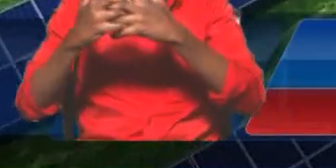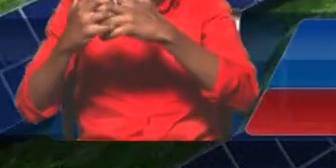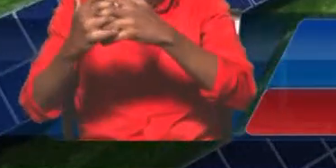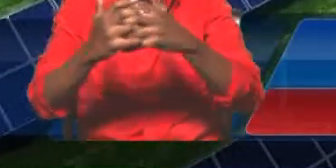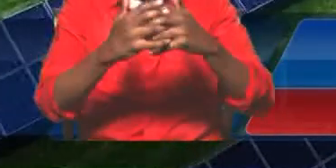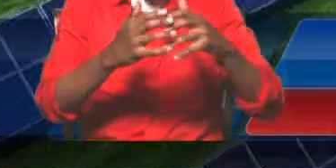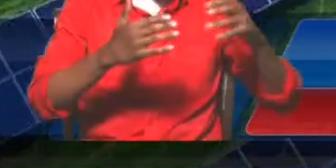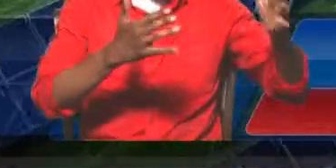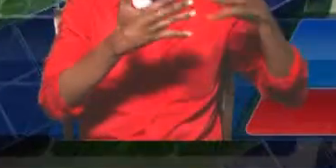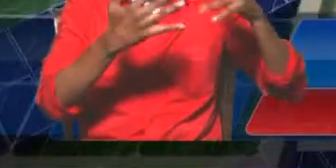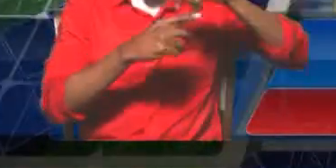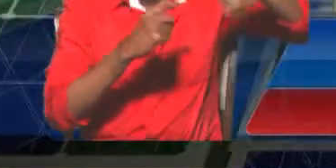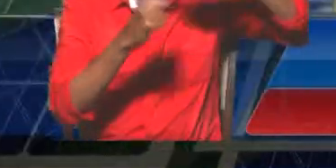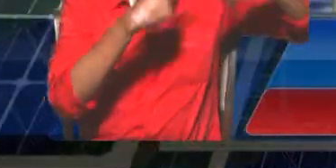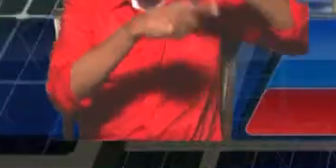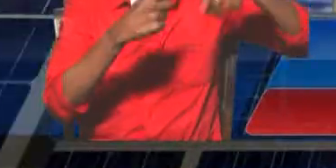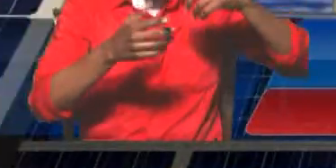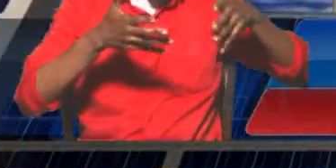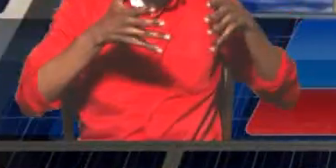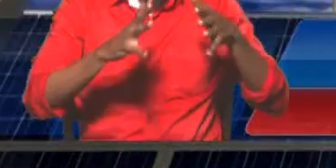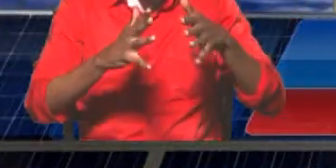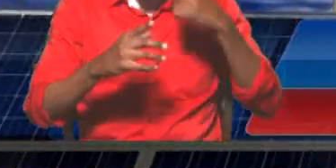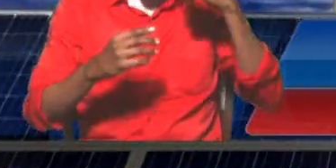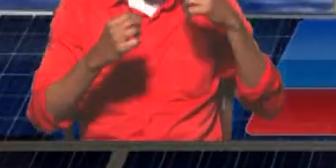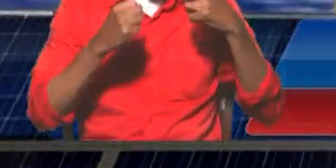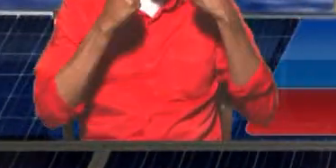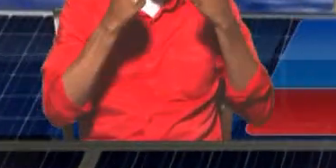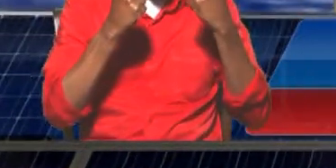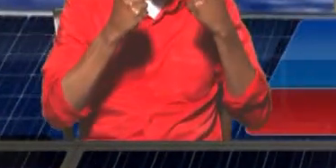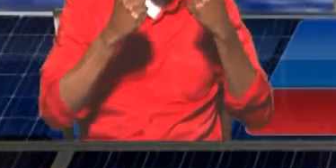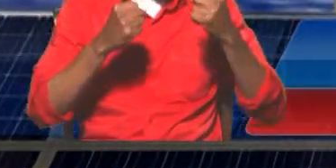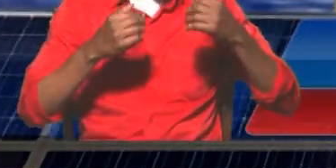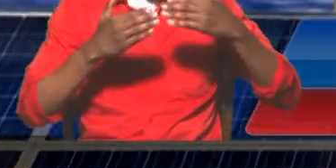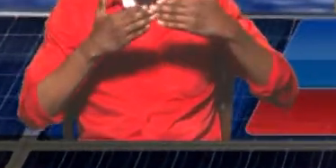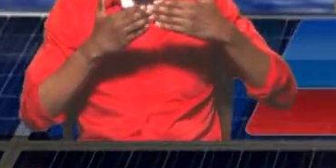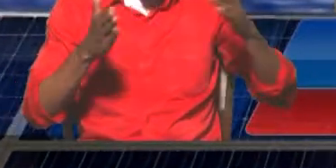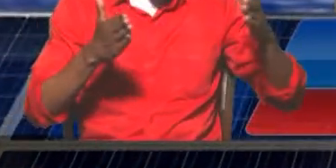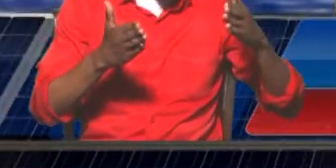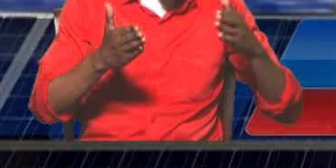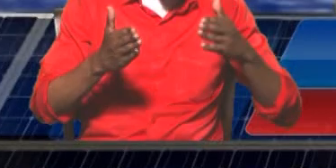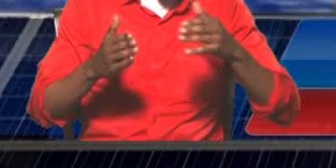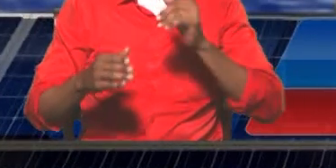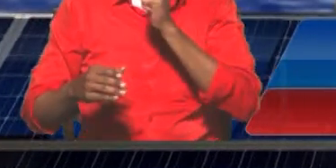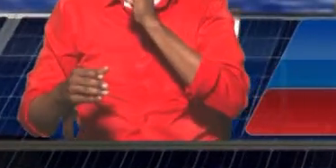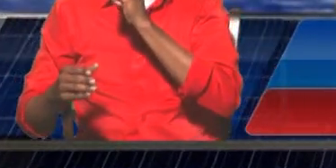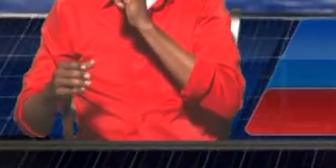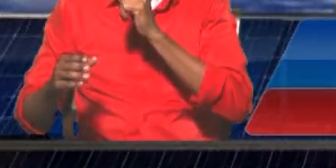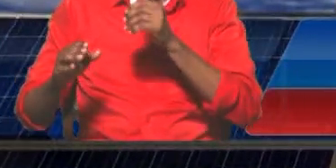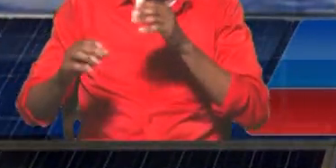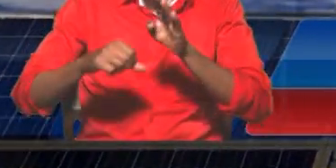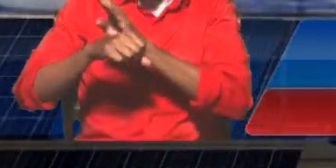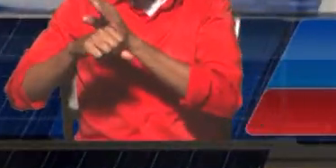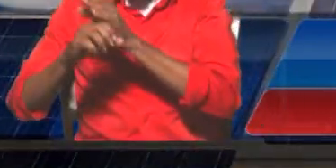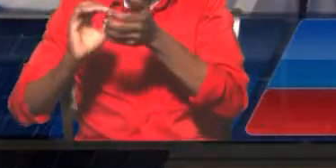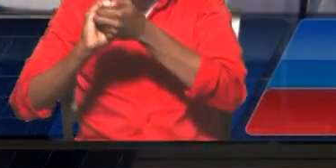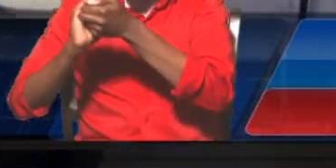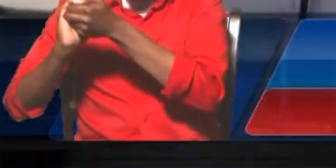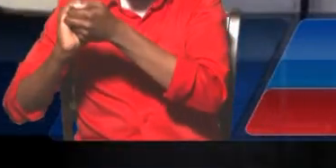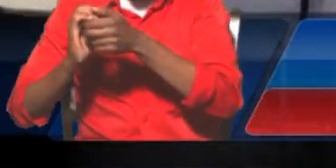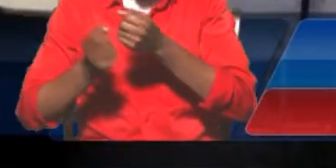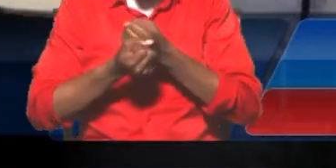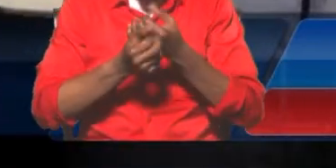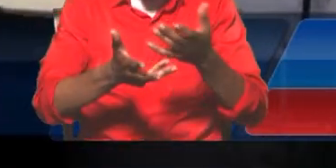region to allow for stronger public-private sector partnerships and provide greater government